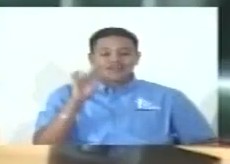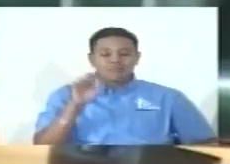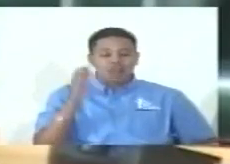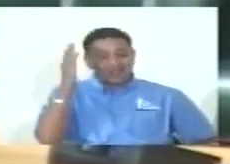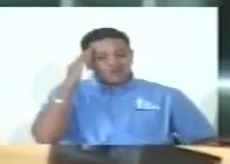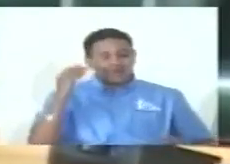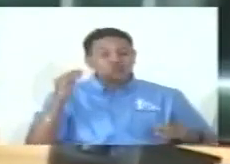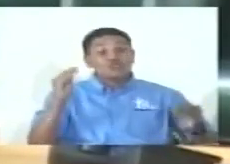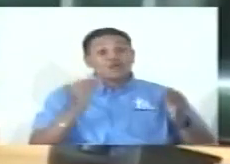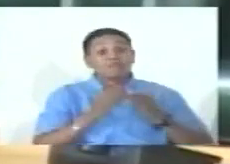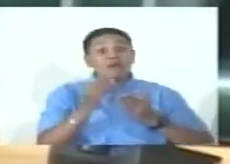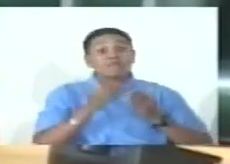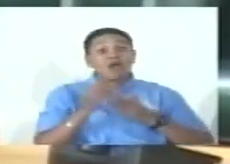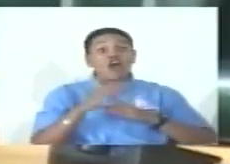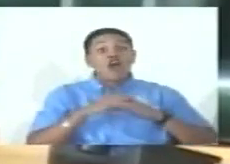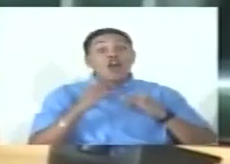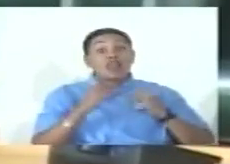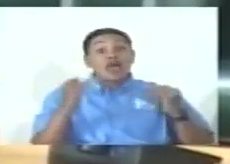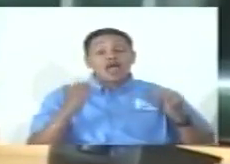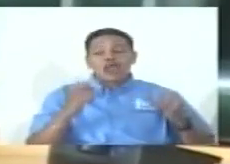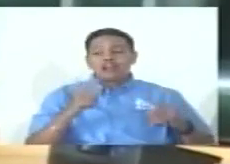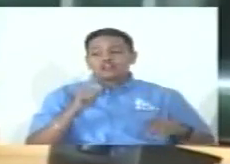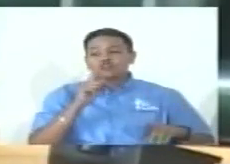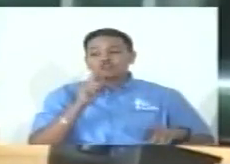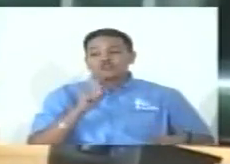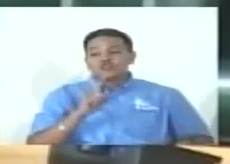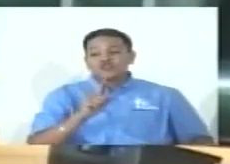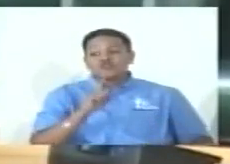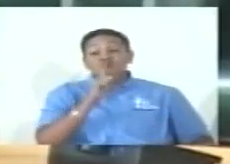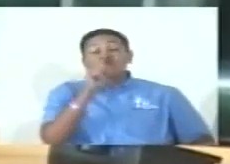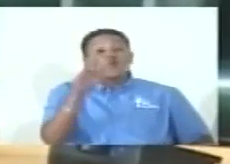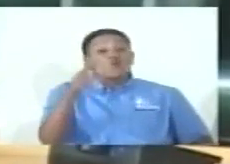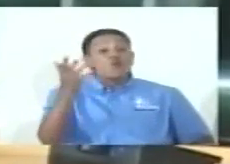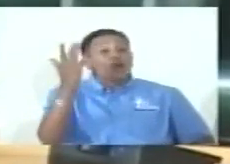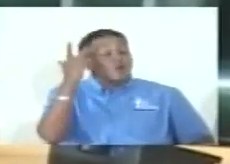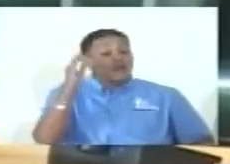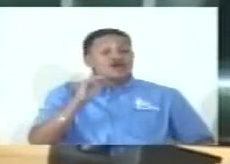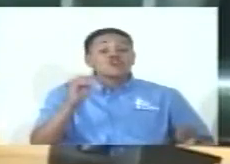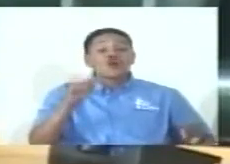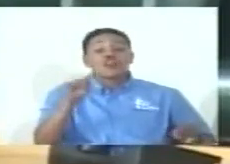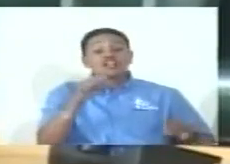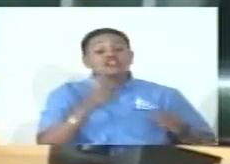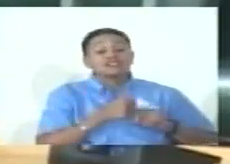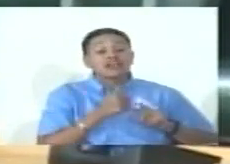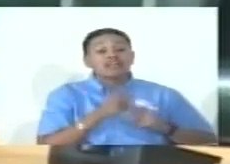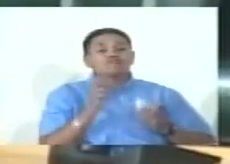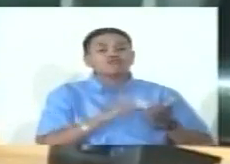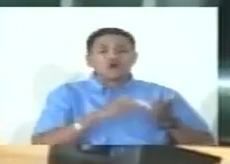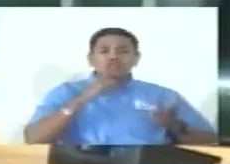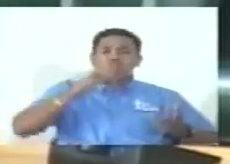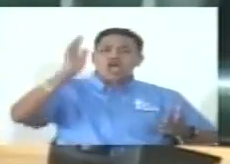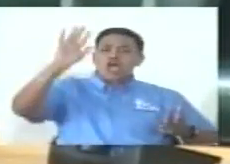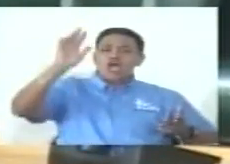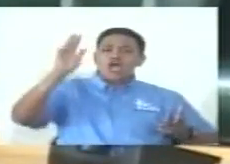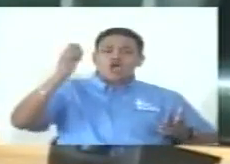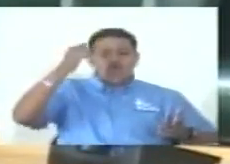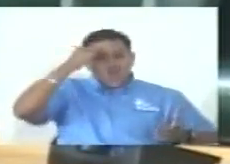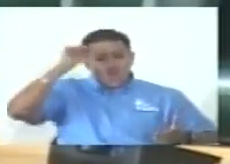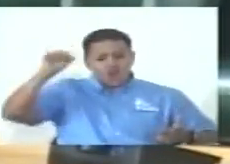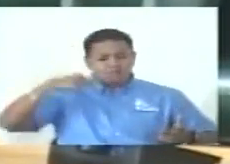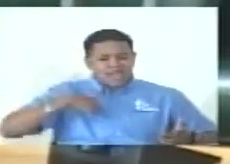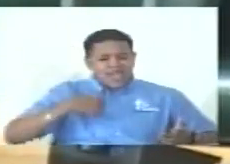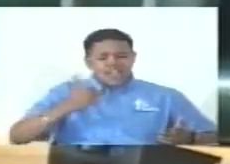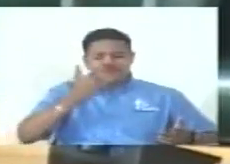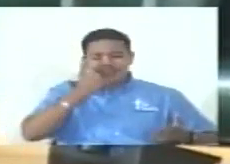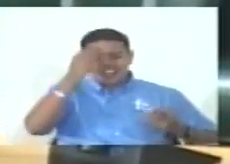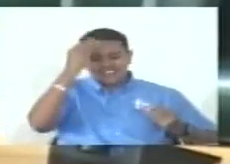shop online. And there's a truth to it, Mr. President, because none of them has stood up to raise an objection that I'm misleading